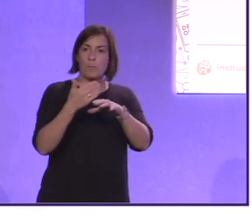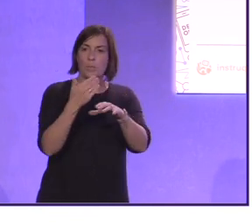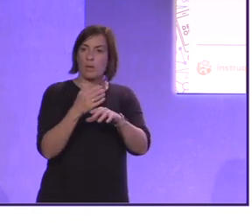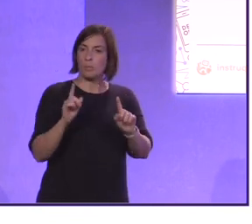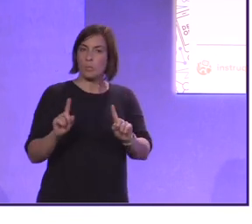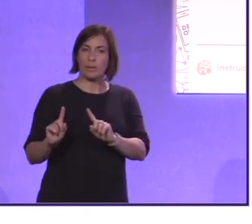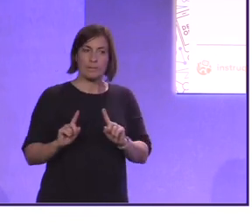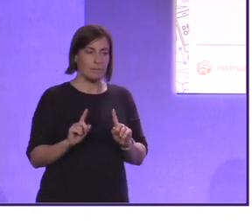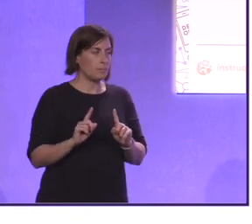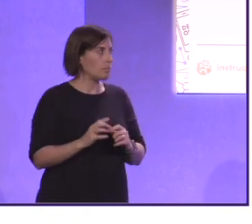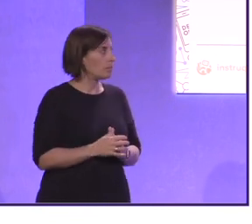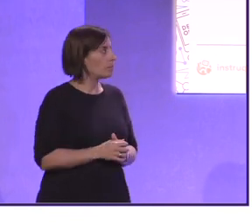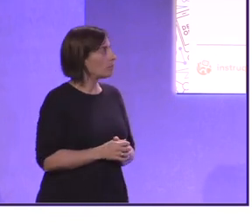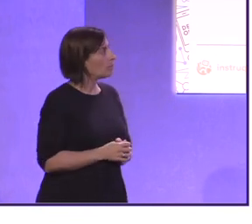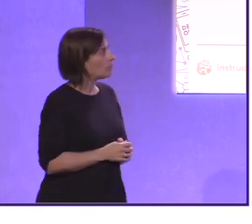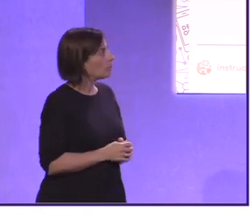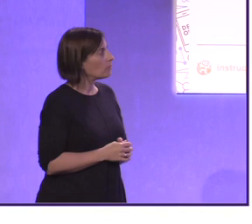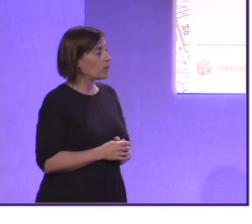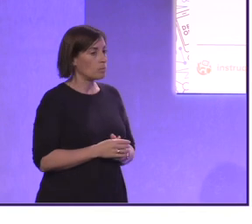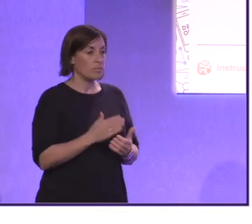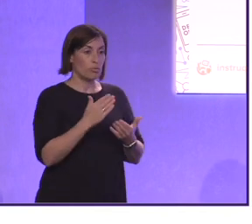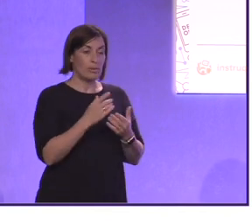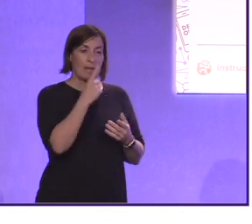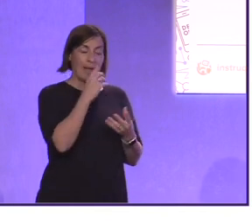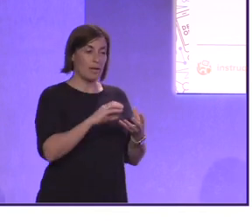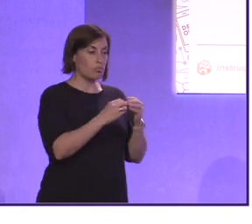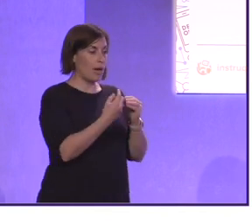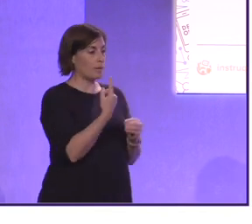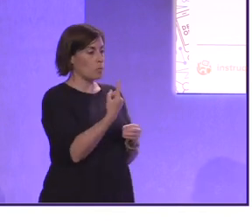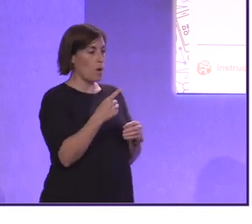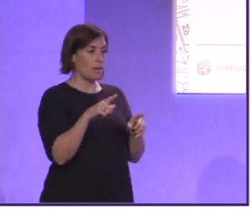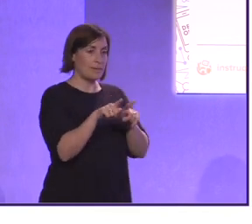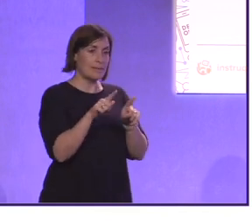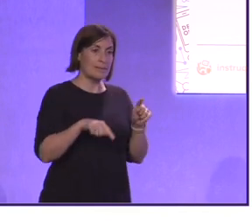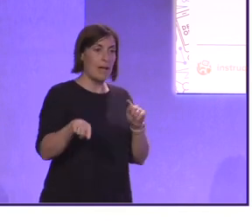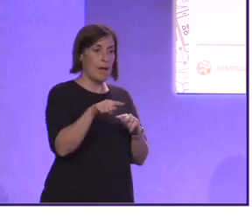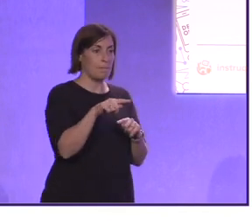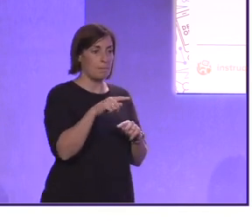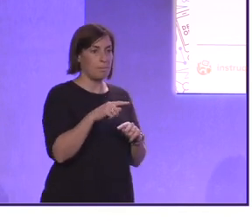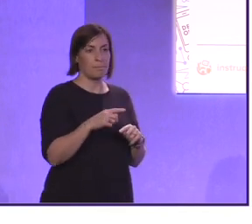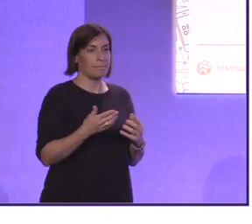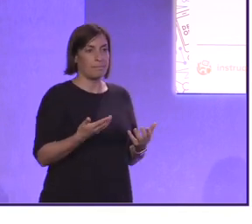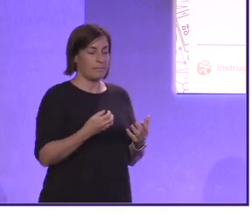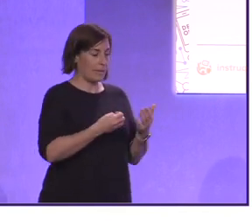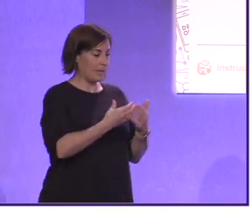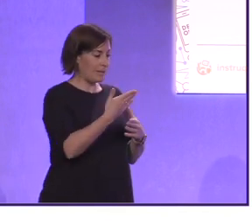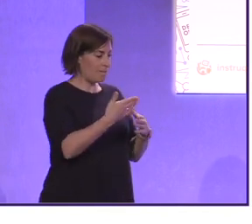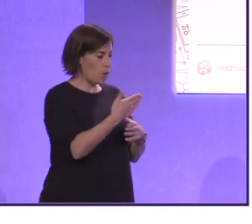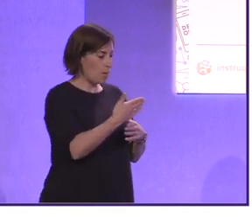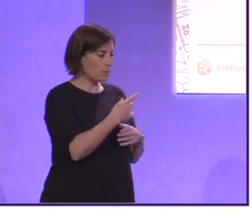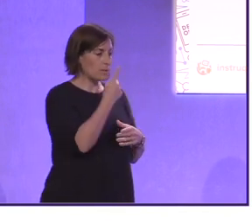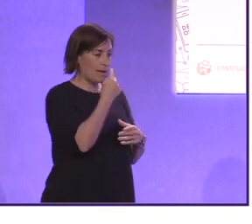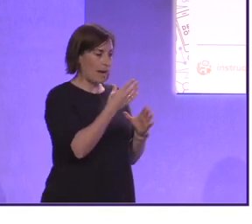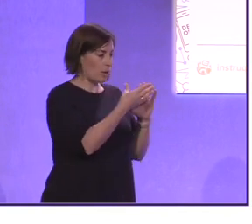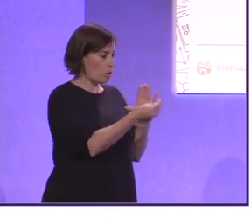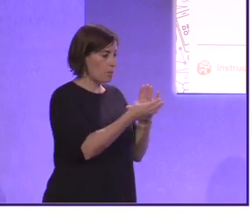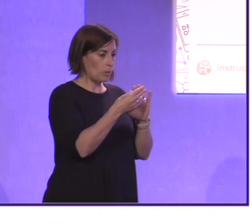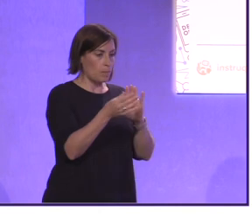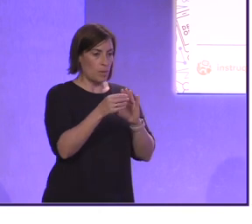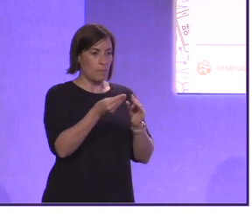an important thing here is really one size does not fit all. So we can't just lift and shift DevOps capabilities from one organization to the